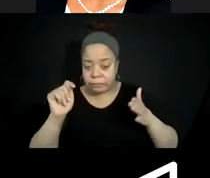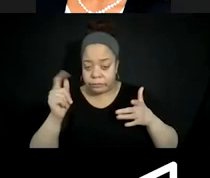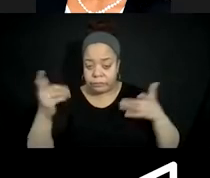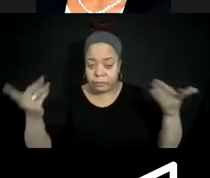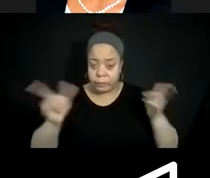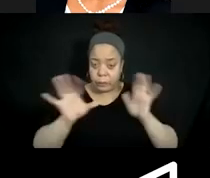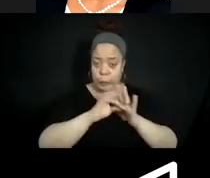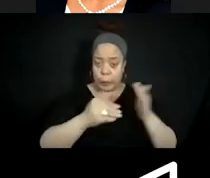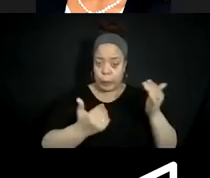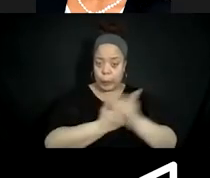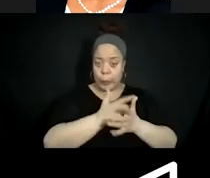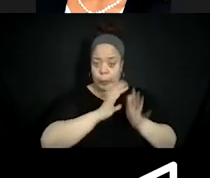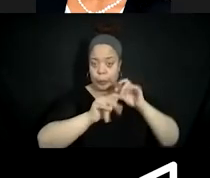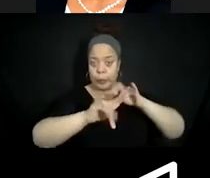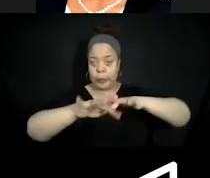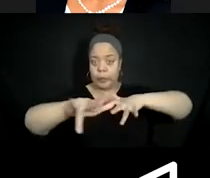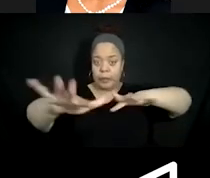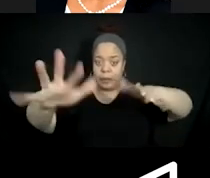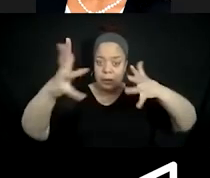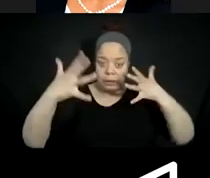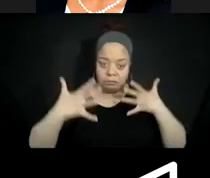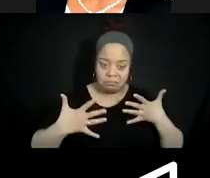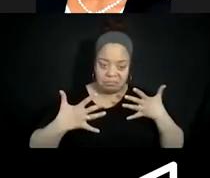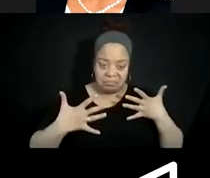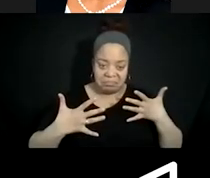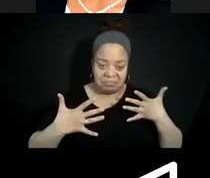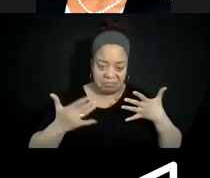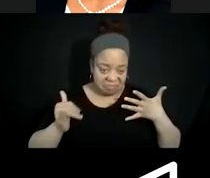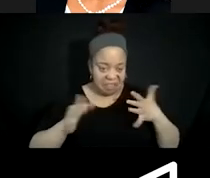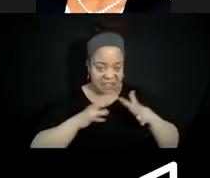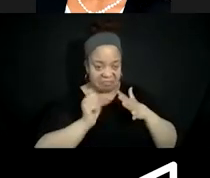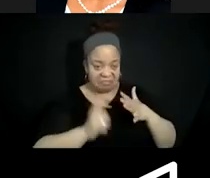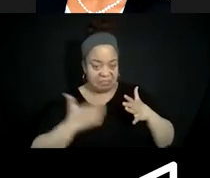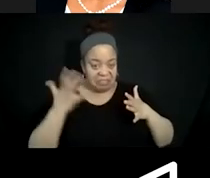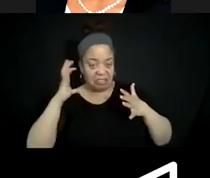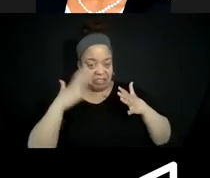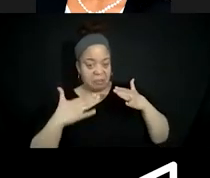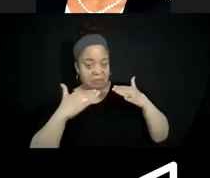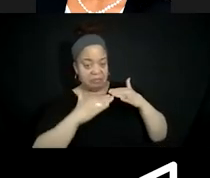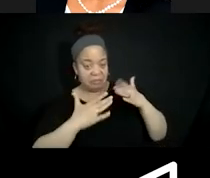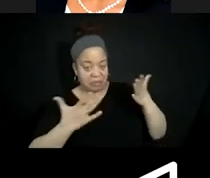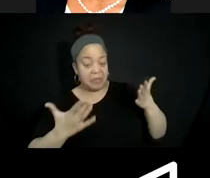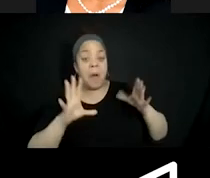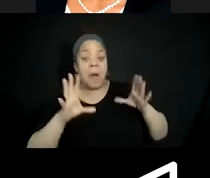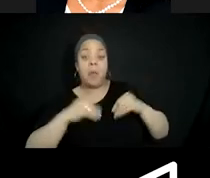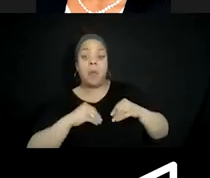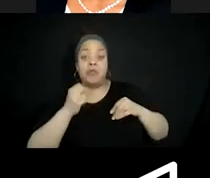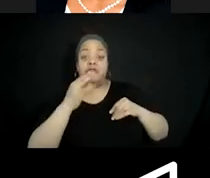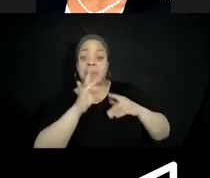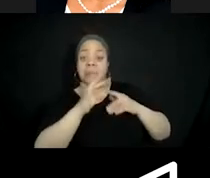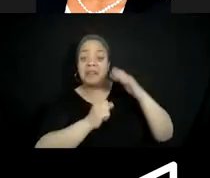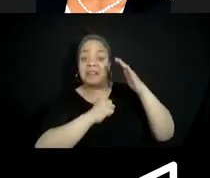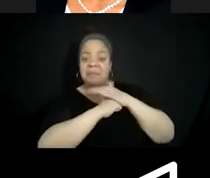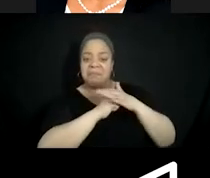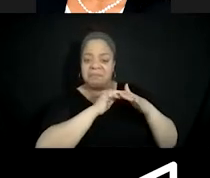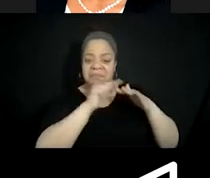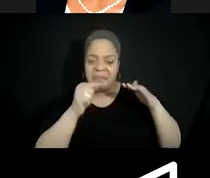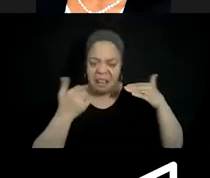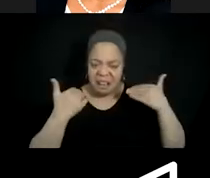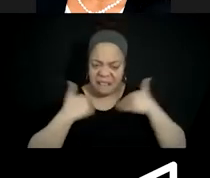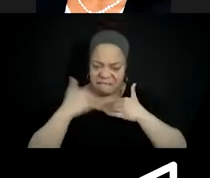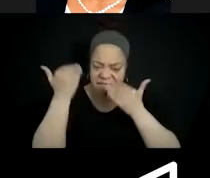right? It gets rid of ownership caps. The number of radio stations a company can own, at the time you couldn't own more than 40 radio